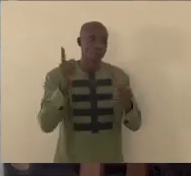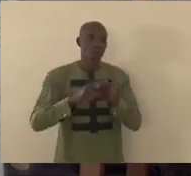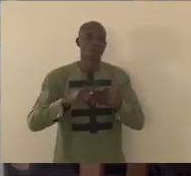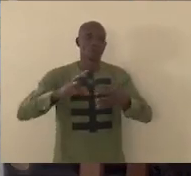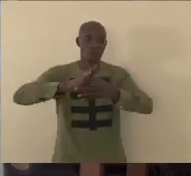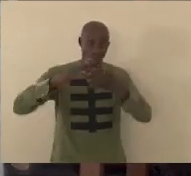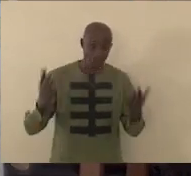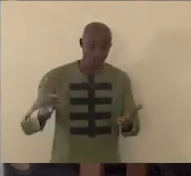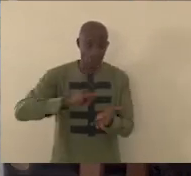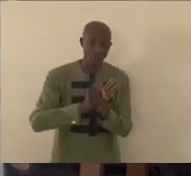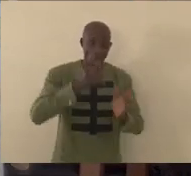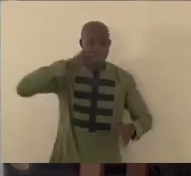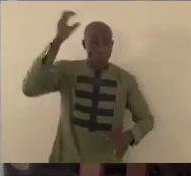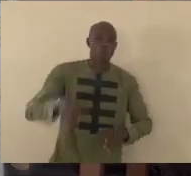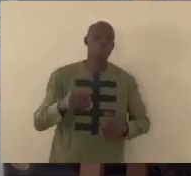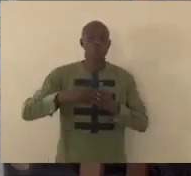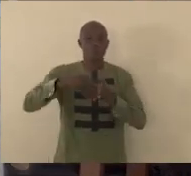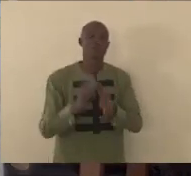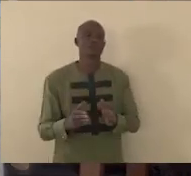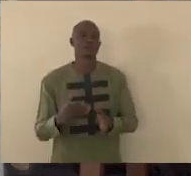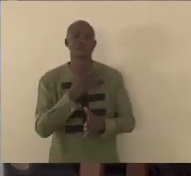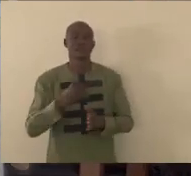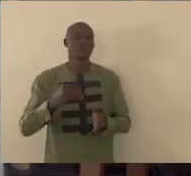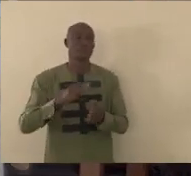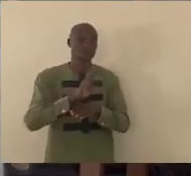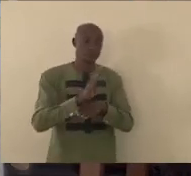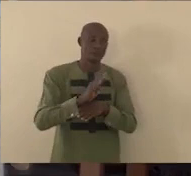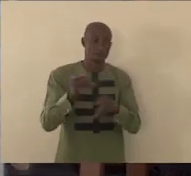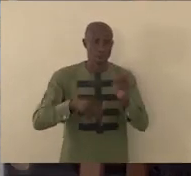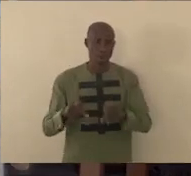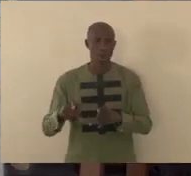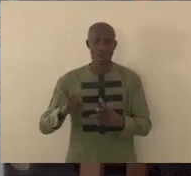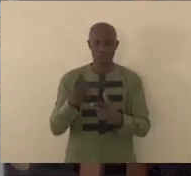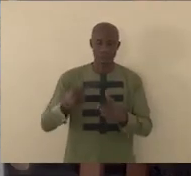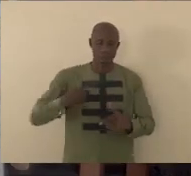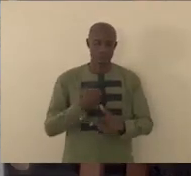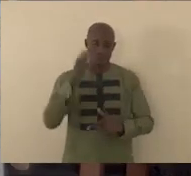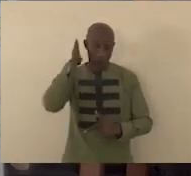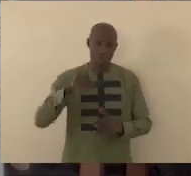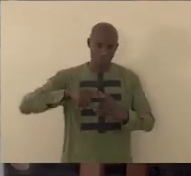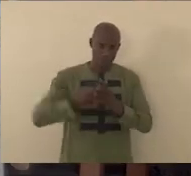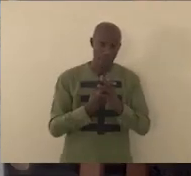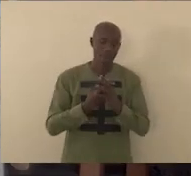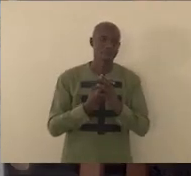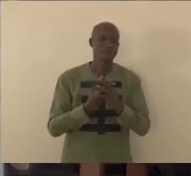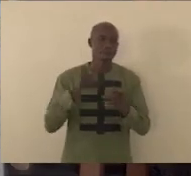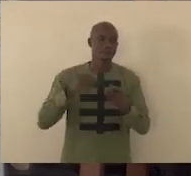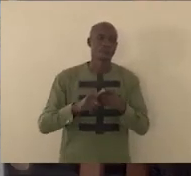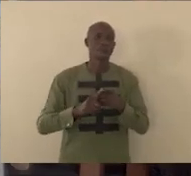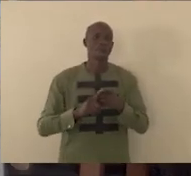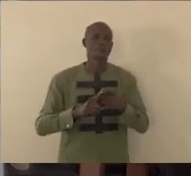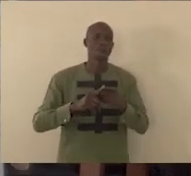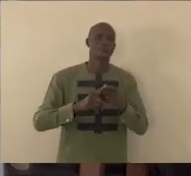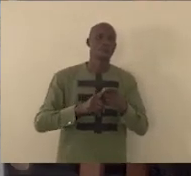corrupt rulers, rogue politicians, and greedy business tycoons, then we will begin to set the stage and lay